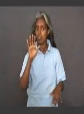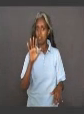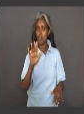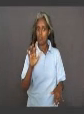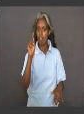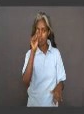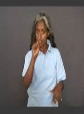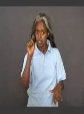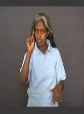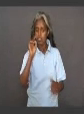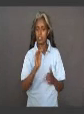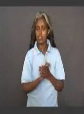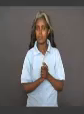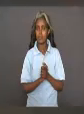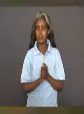305 degrees.